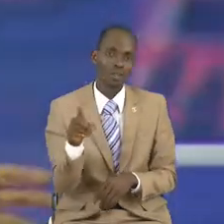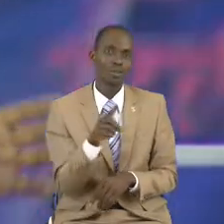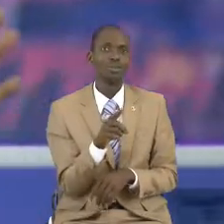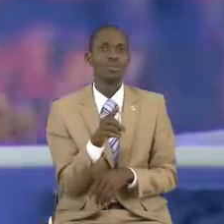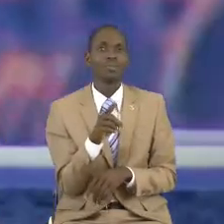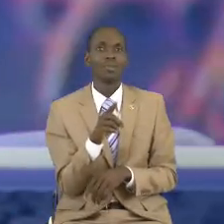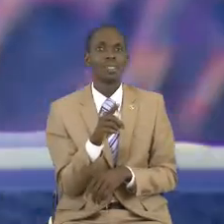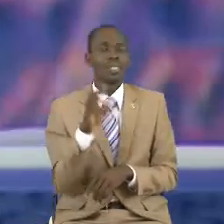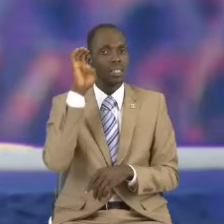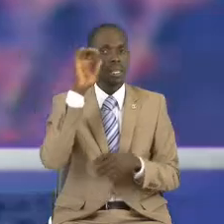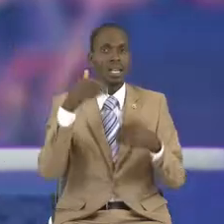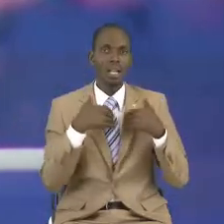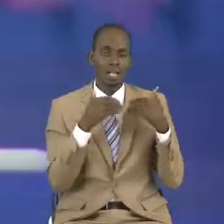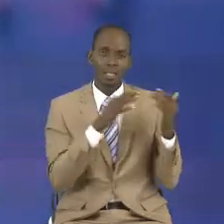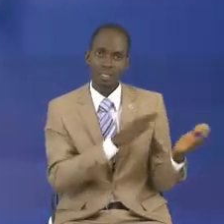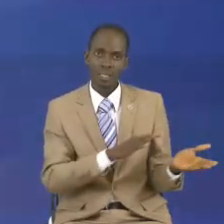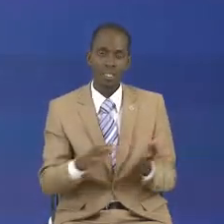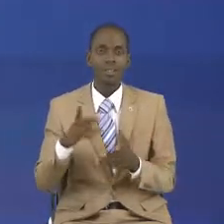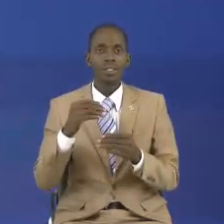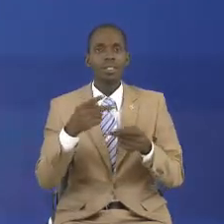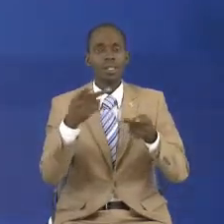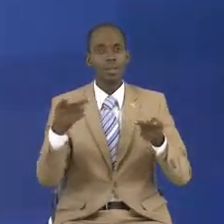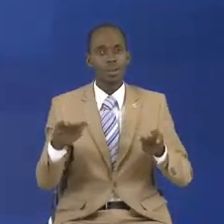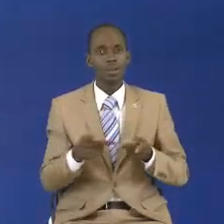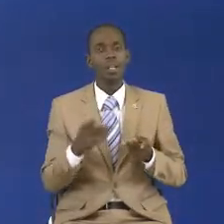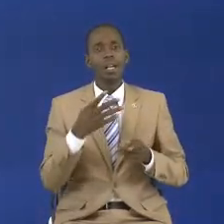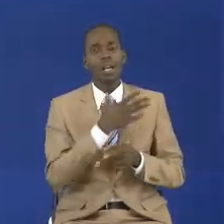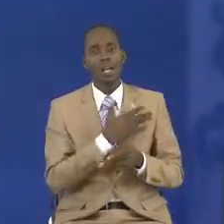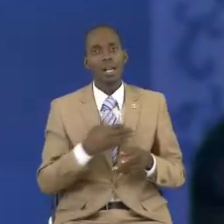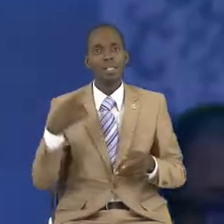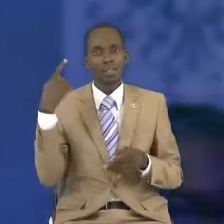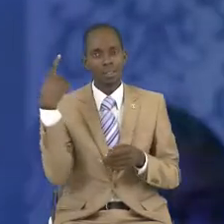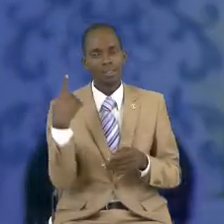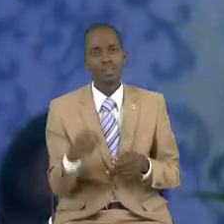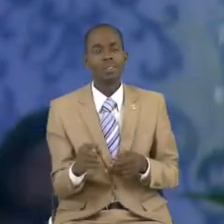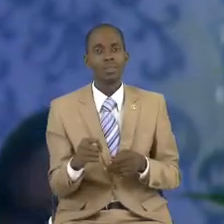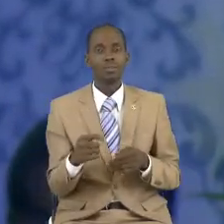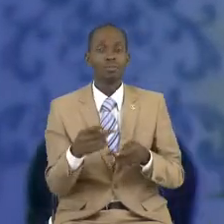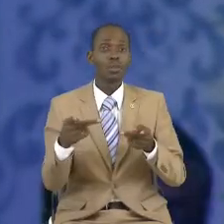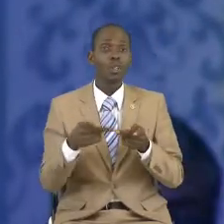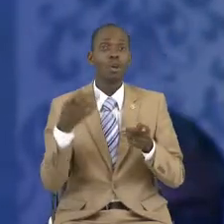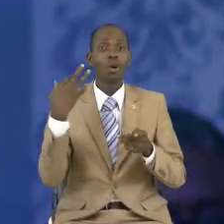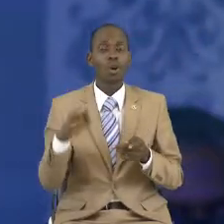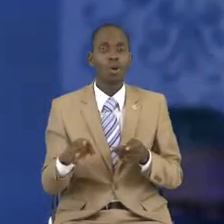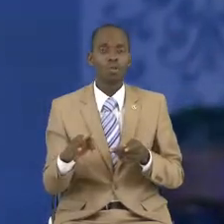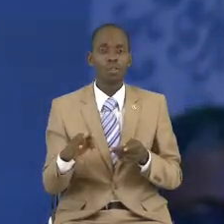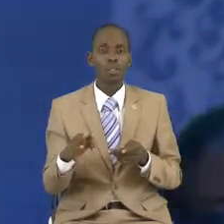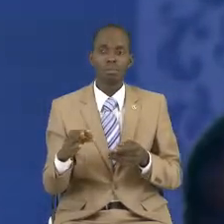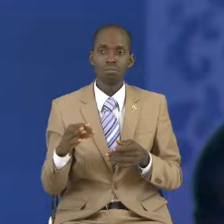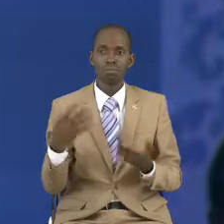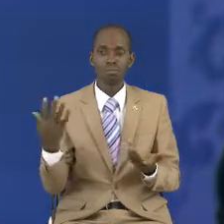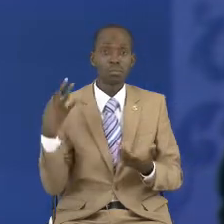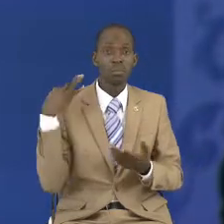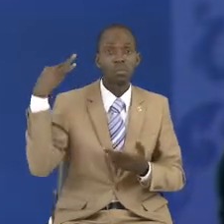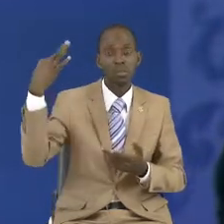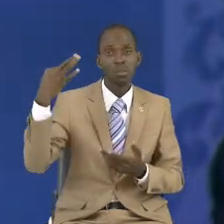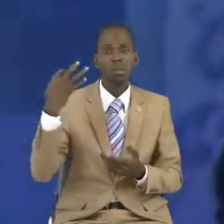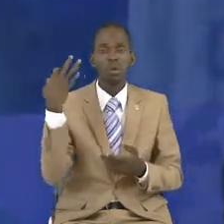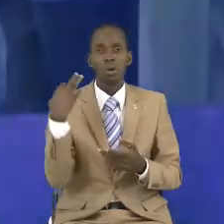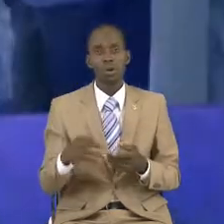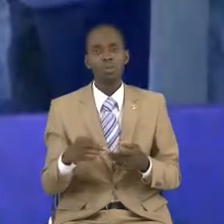ledge the place and the position of dominion and authority it